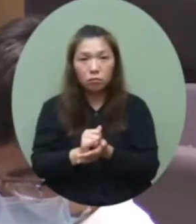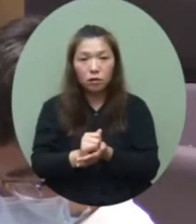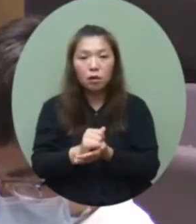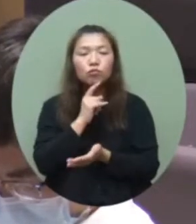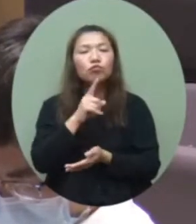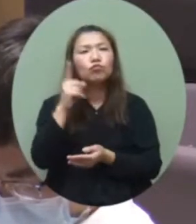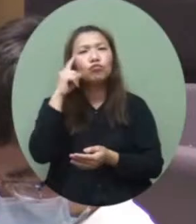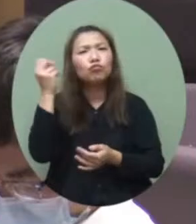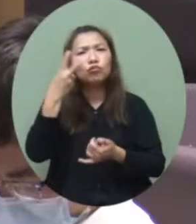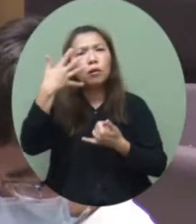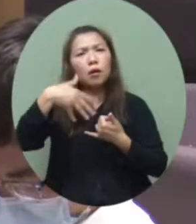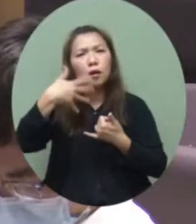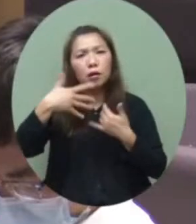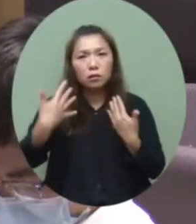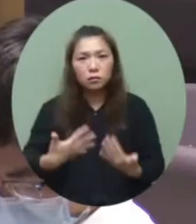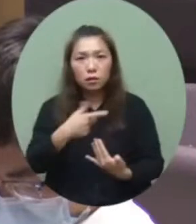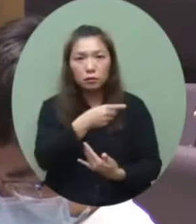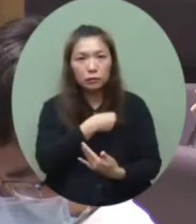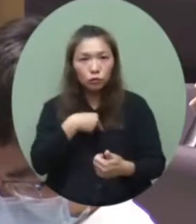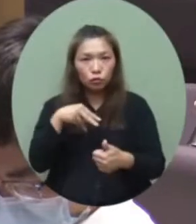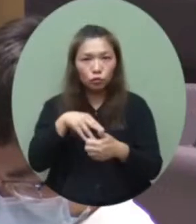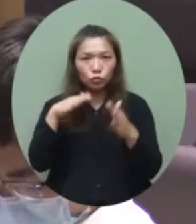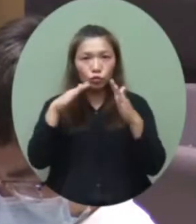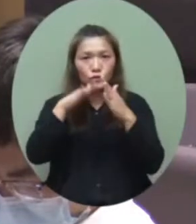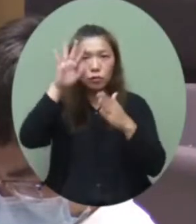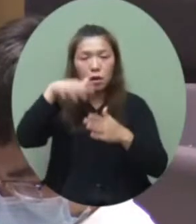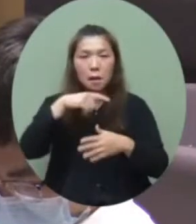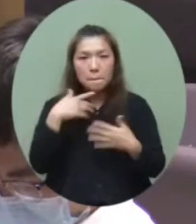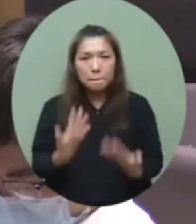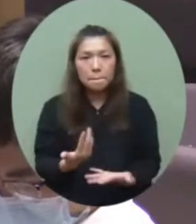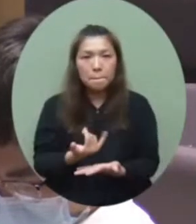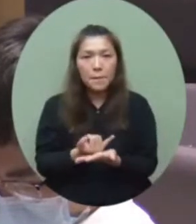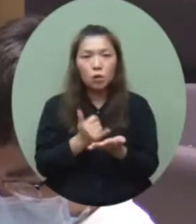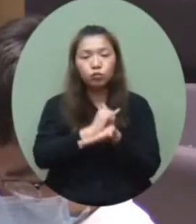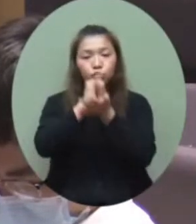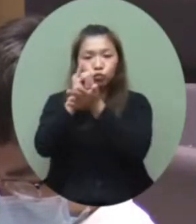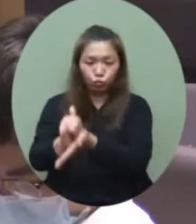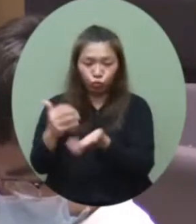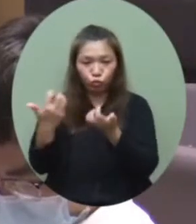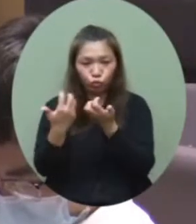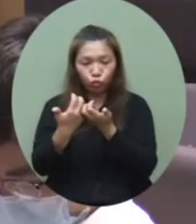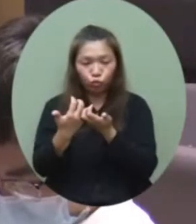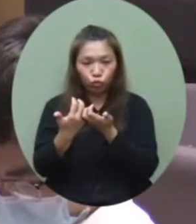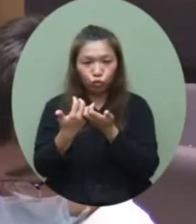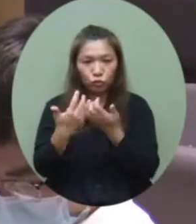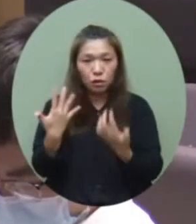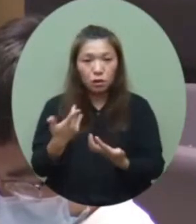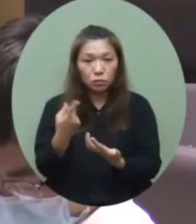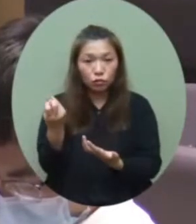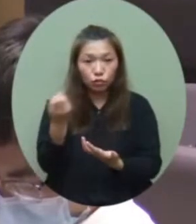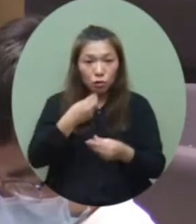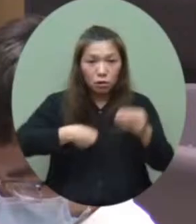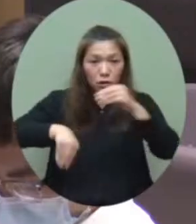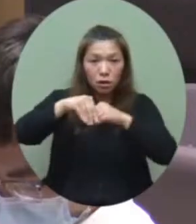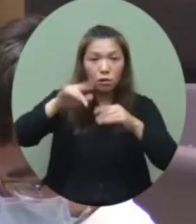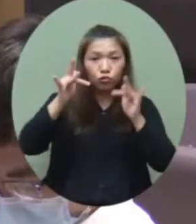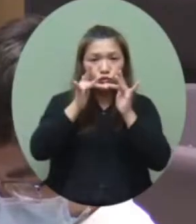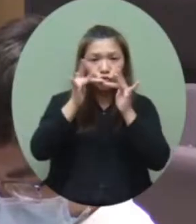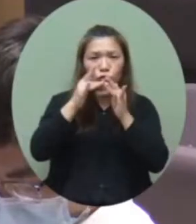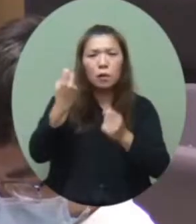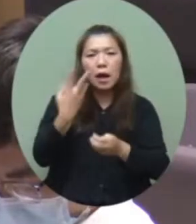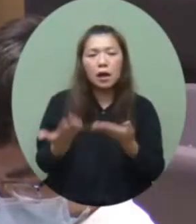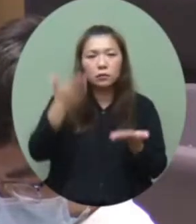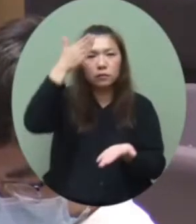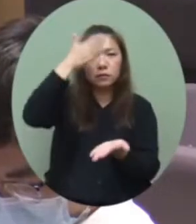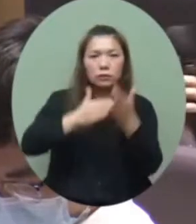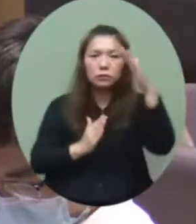expect 300 patients to be admitted to hospitals by the end of July. What is the HA's assessment of hospital